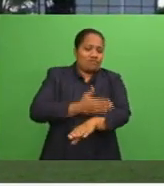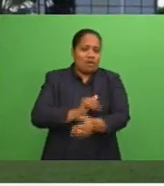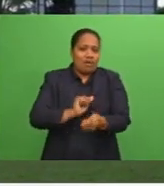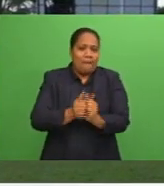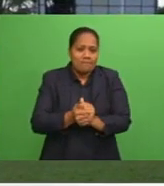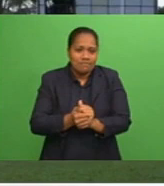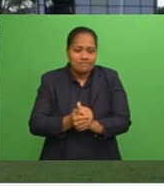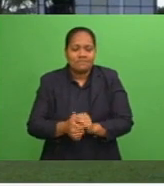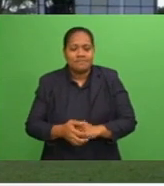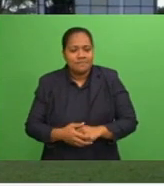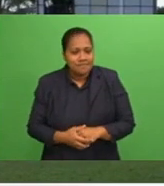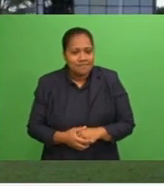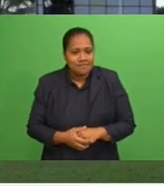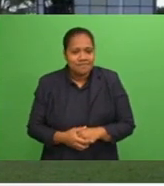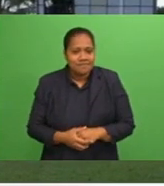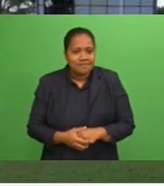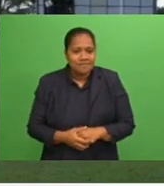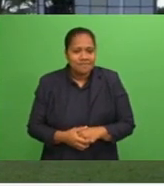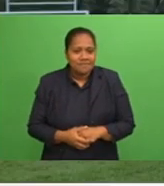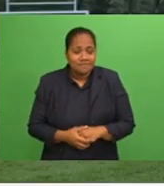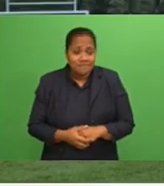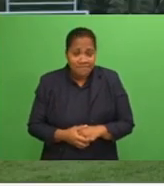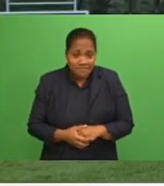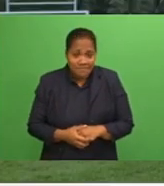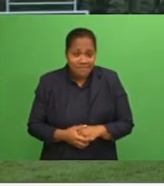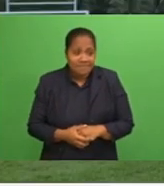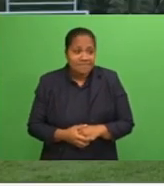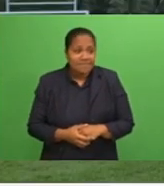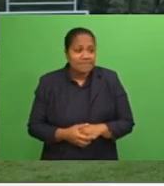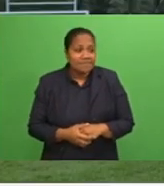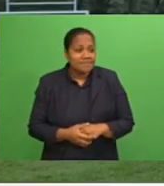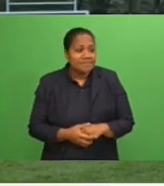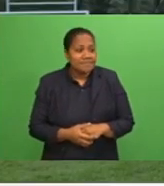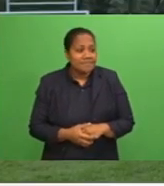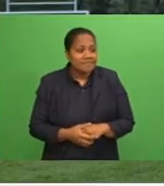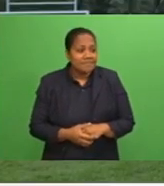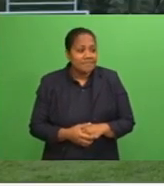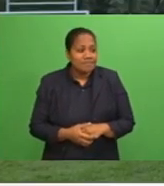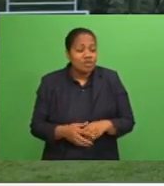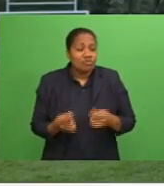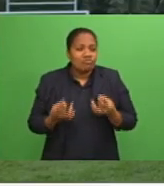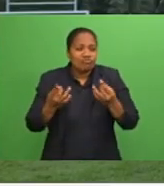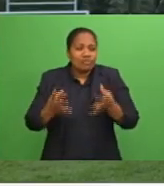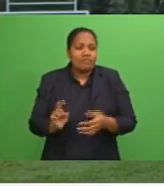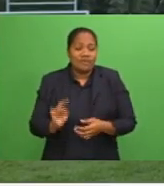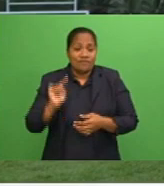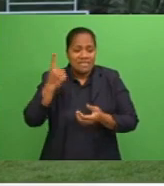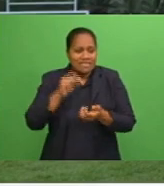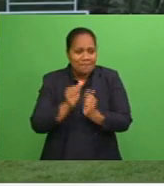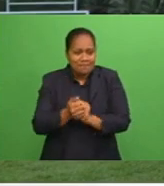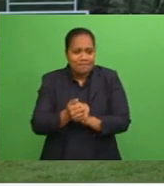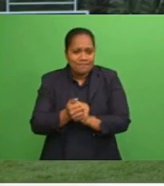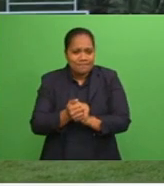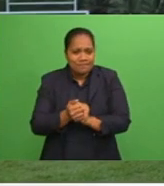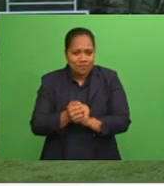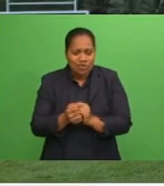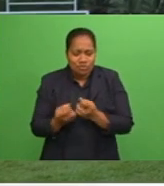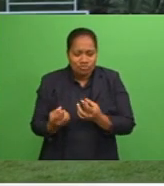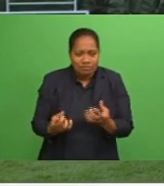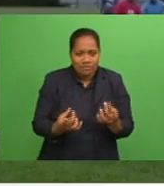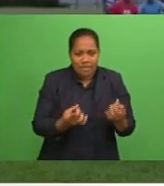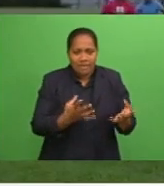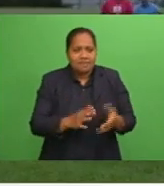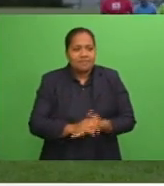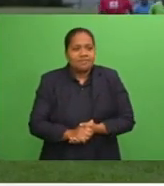50%, so right now it's trying to get their body condition to be ready the first game, and with a number of